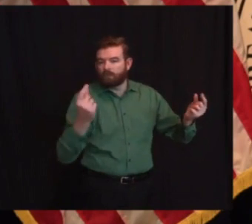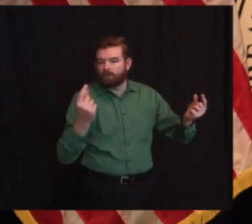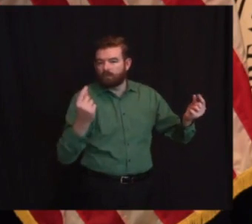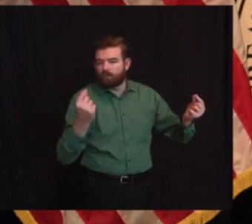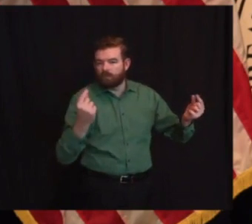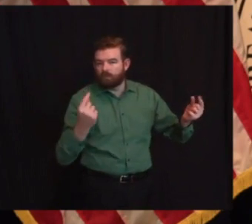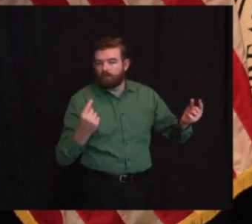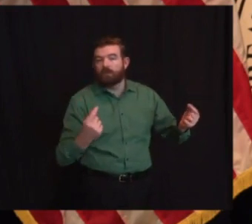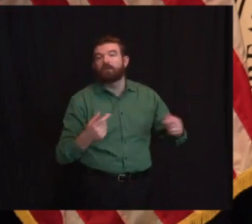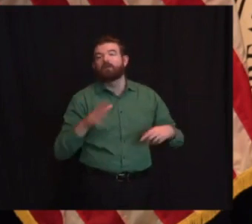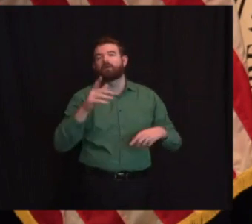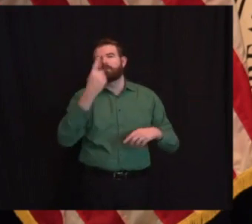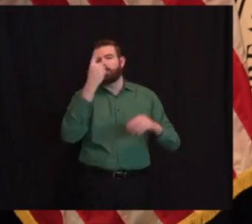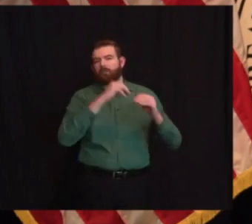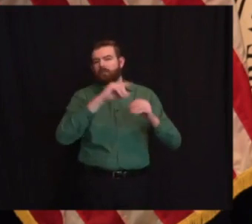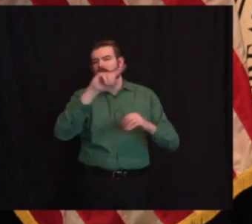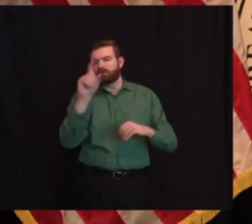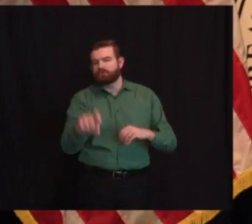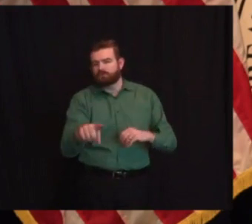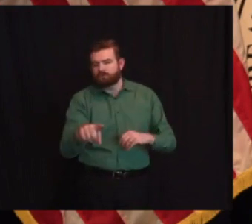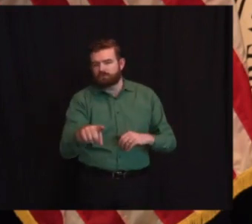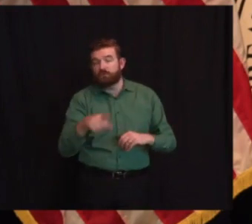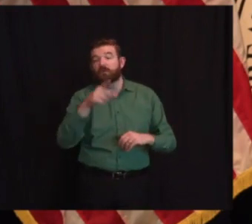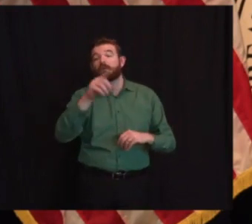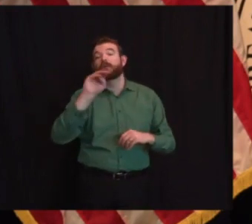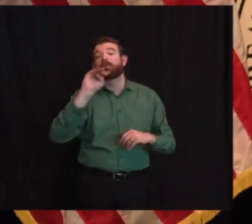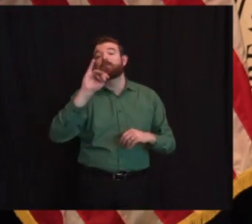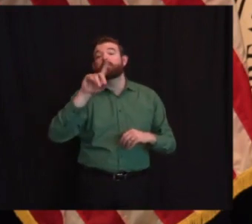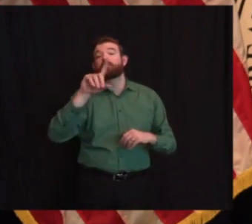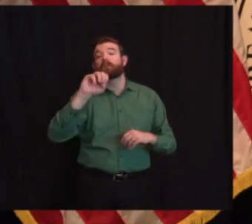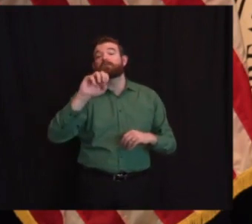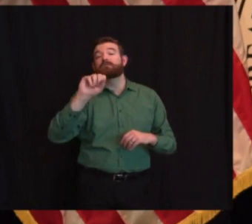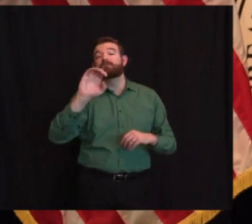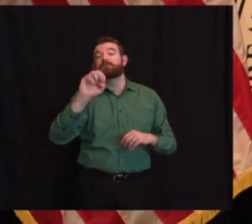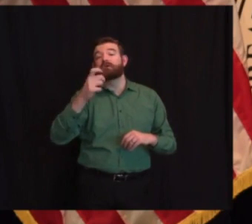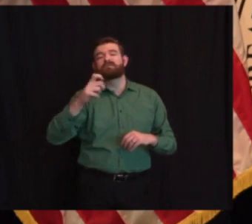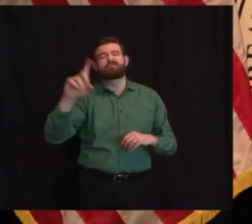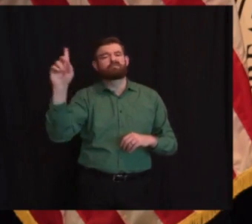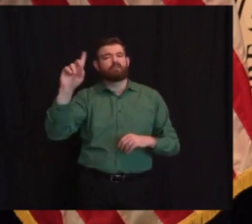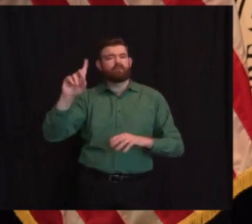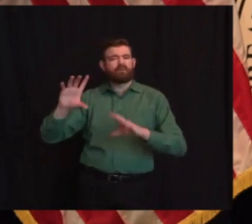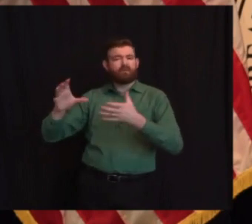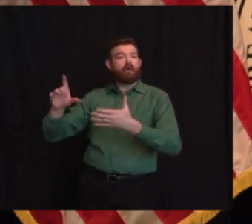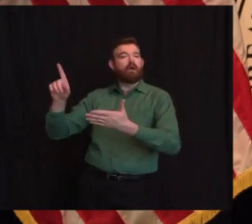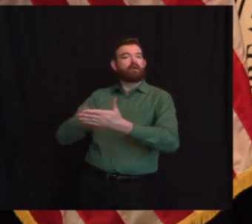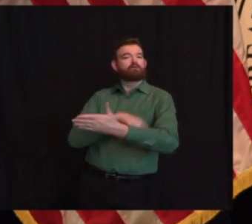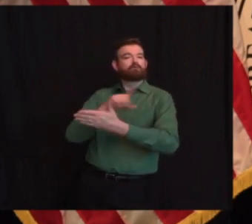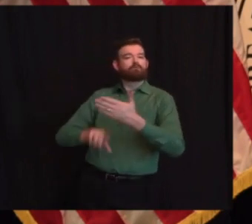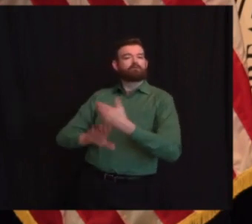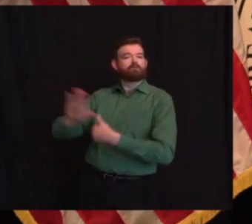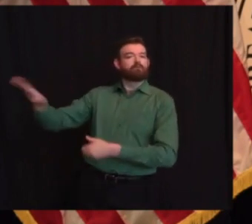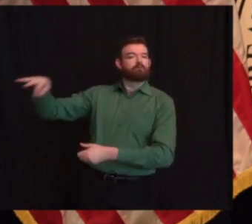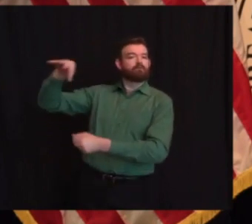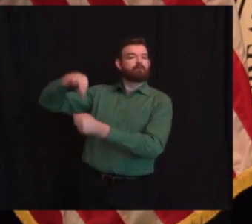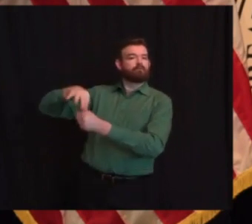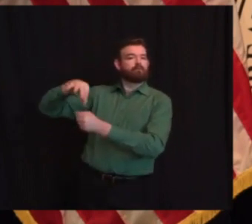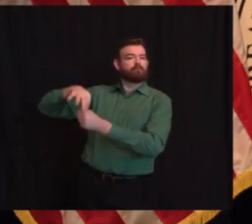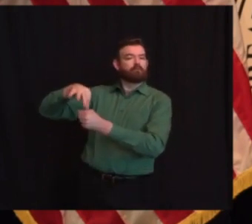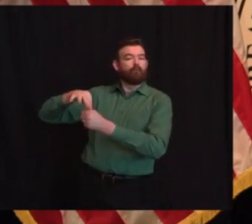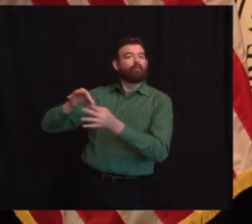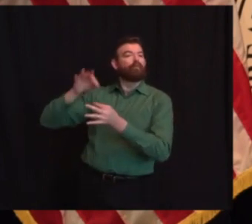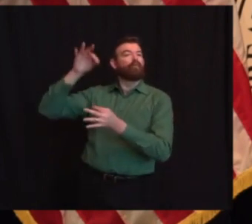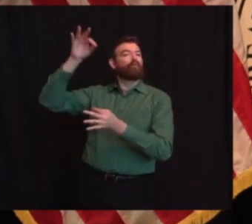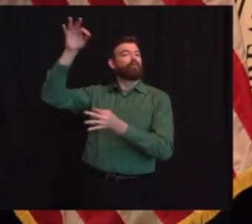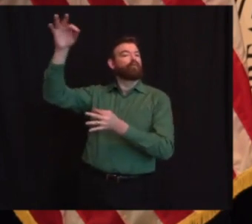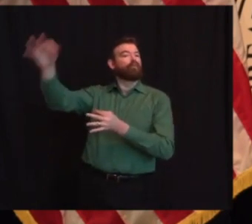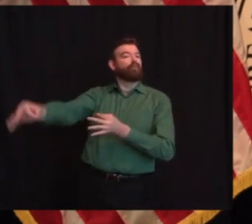the Middlesex County Democratic Organization trying to cancel their party elections until